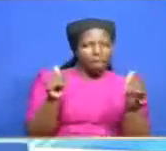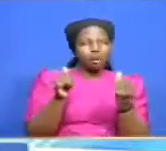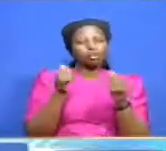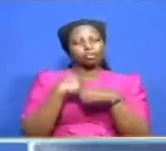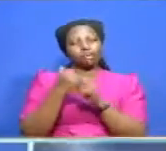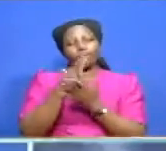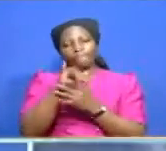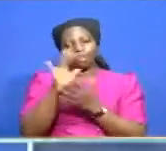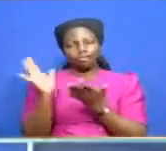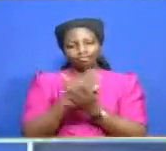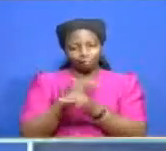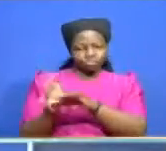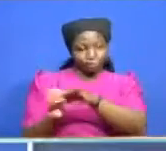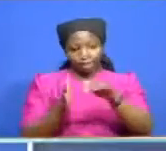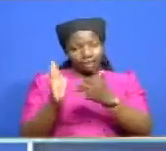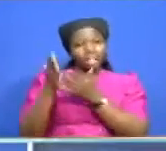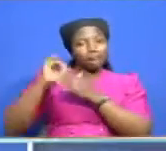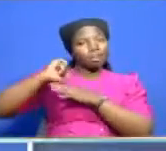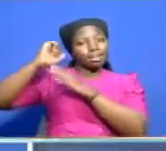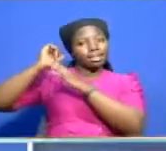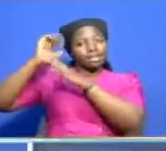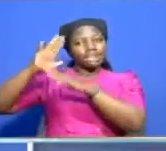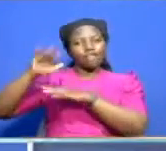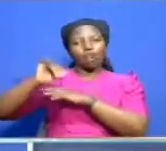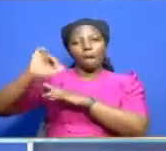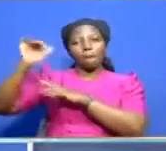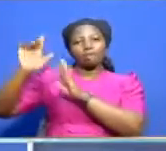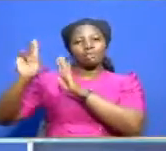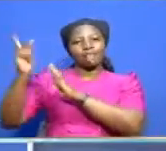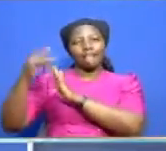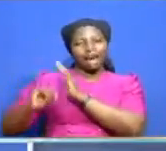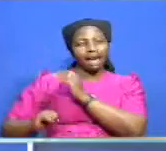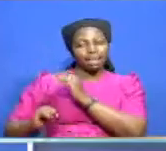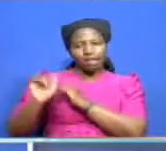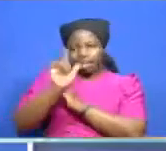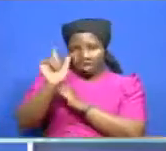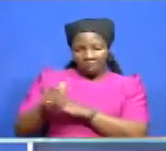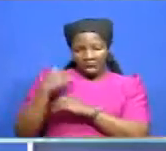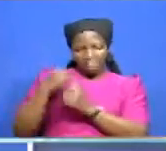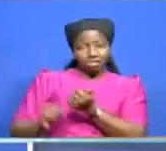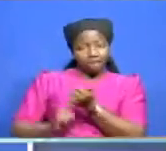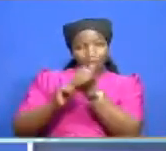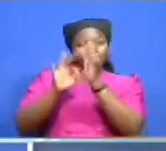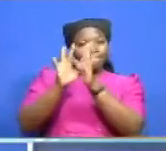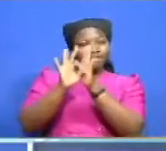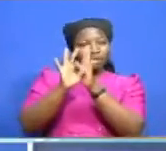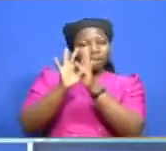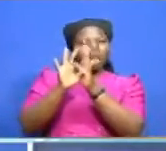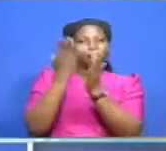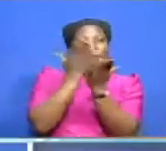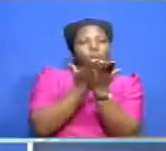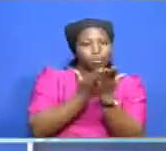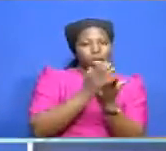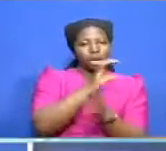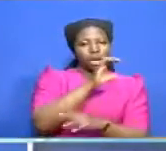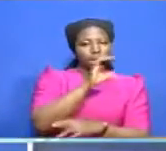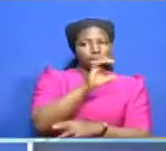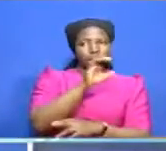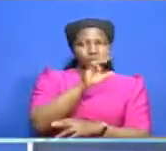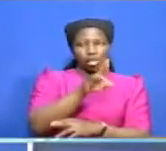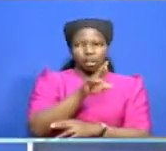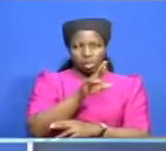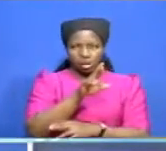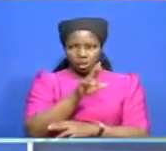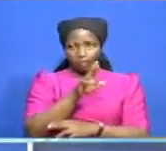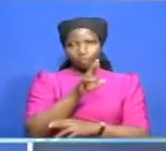A section of leaders drawn from Mount Kenya region have rallied behind the formula proposed by the Commission on Revenue Allocation to be used in the